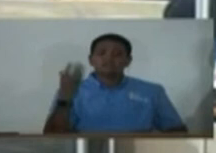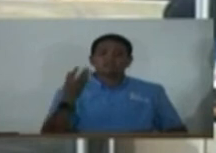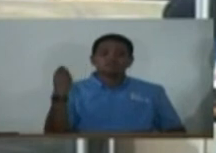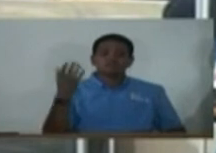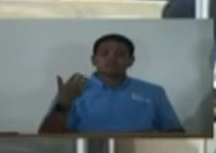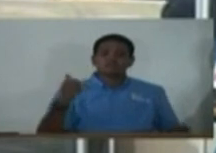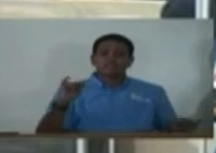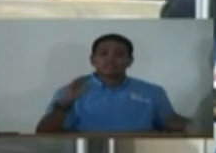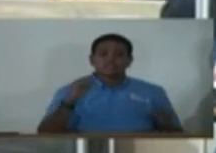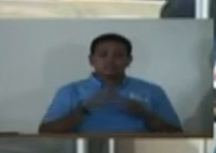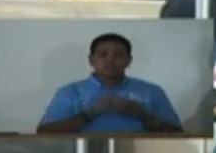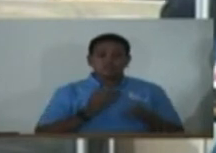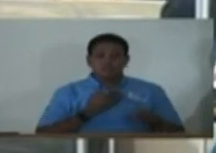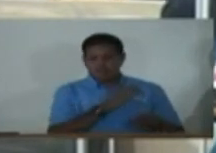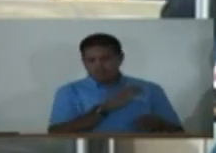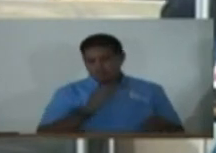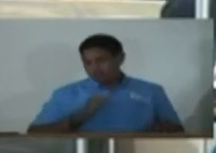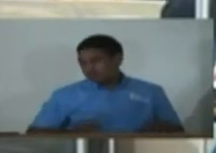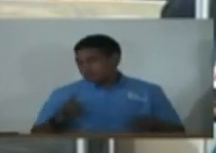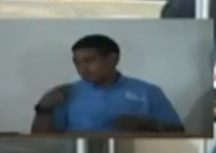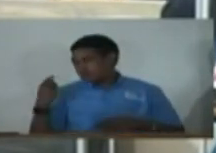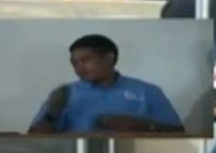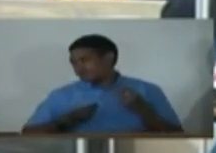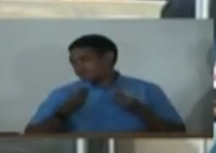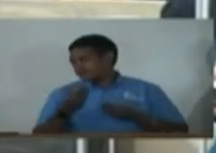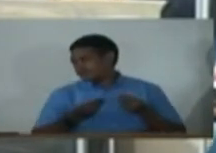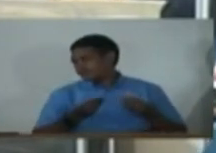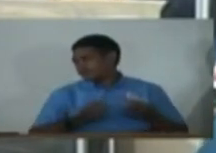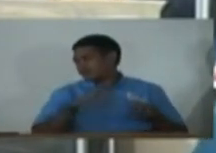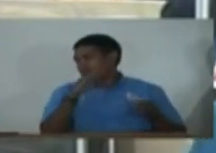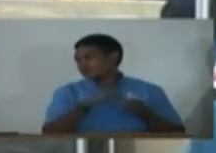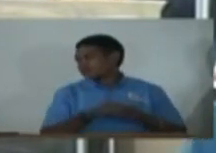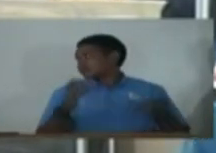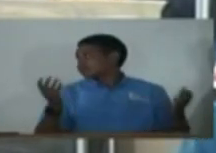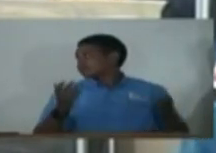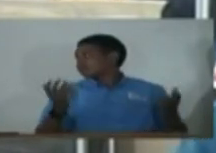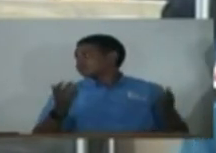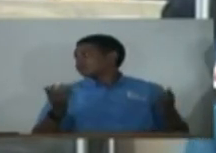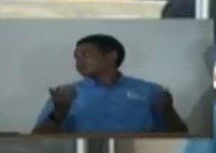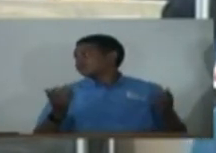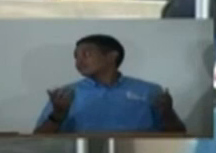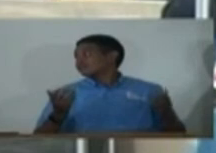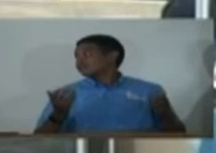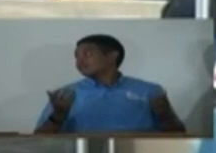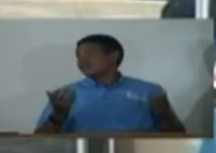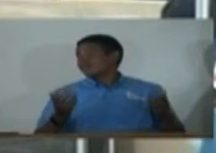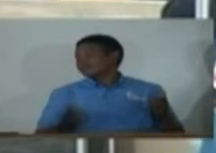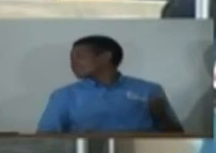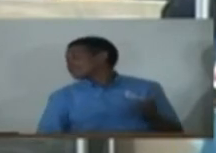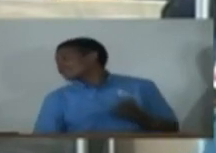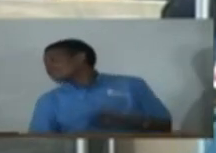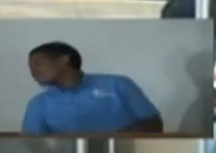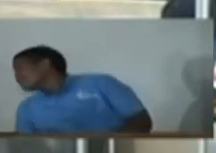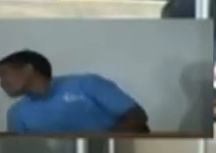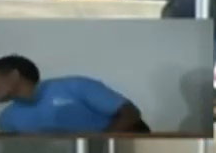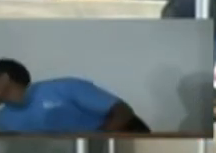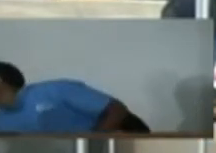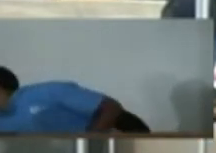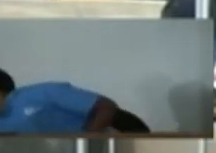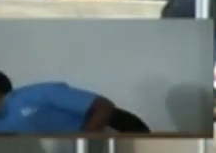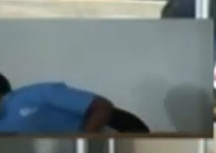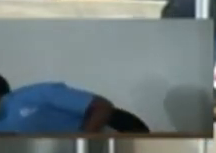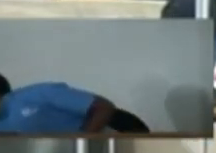our Christian tradition. It is part of what our religion requires us to do. And the church is